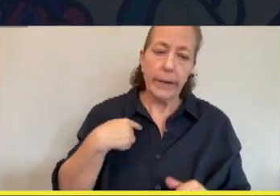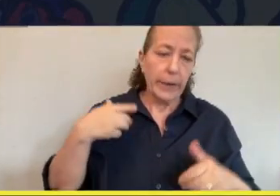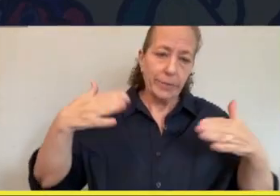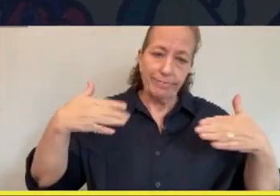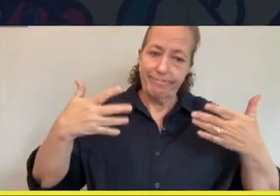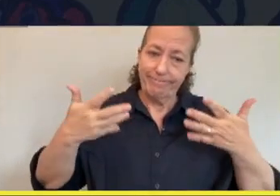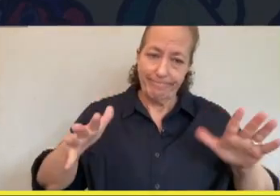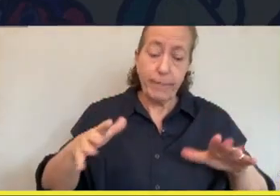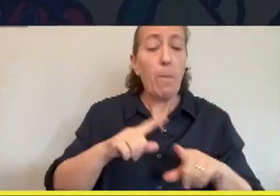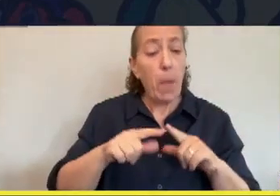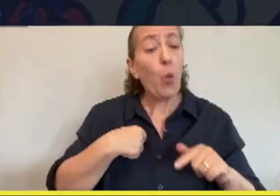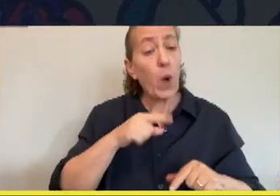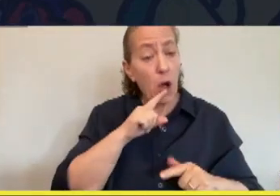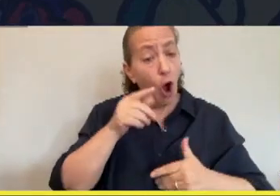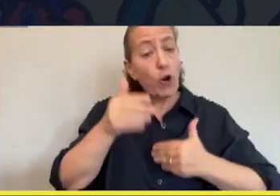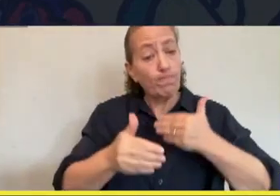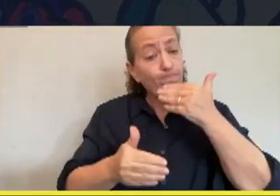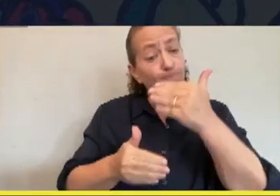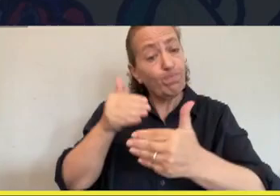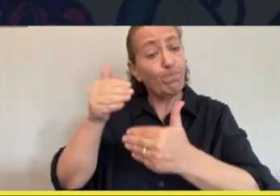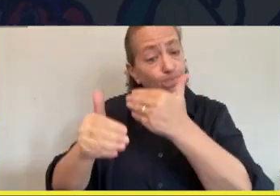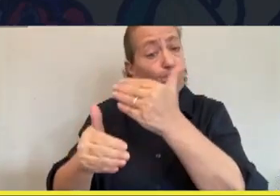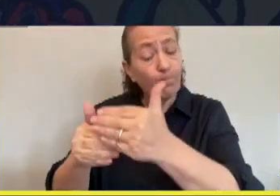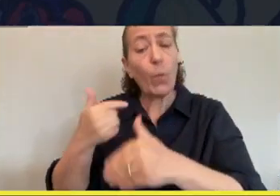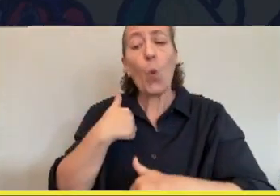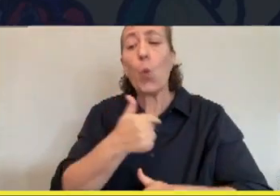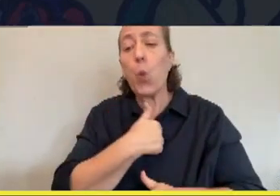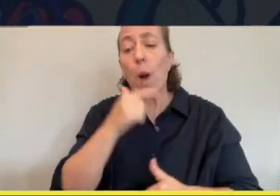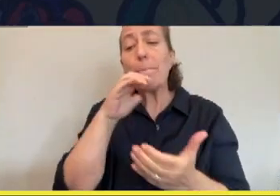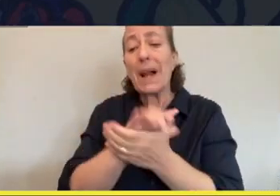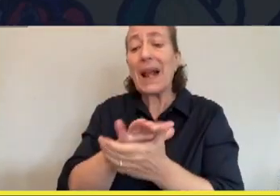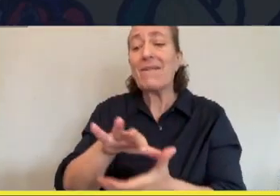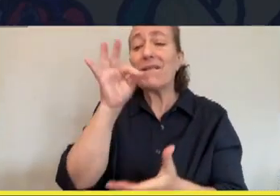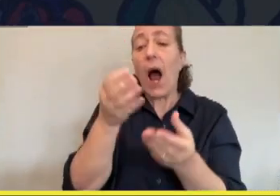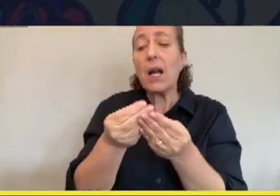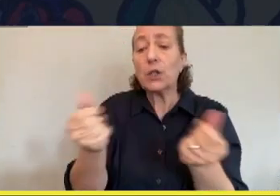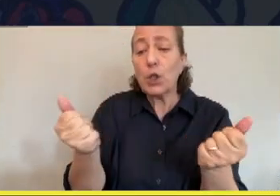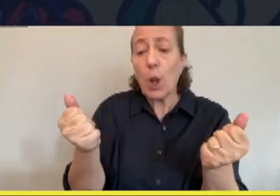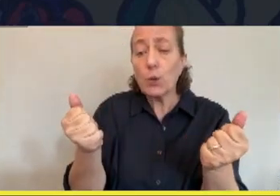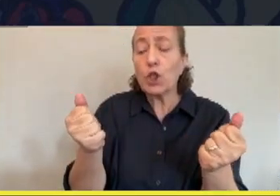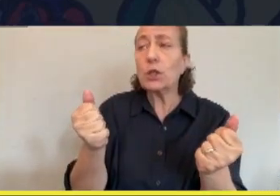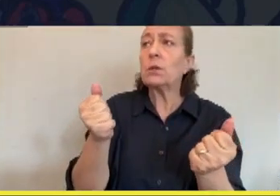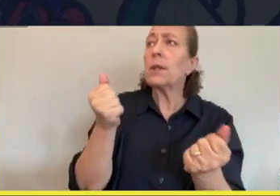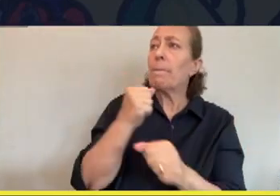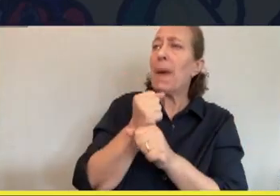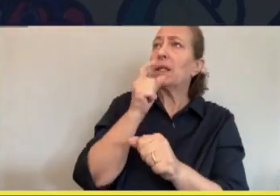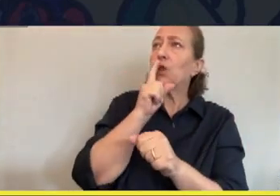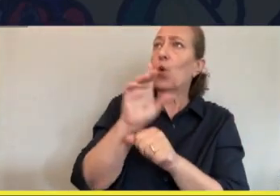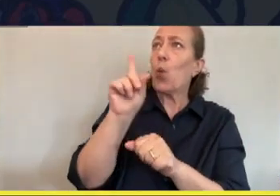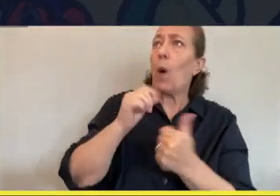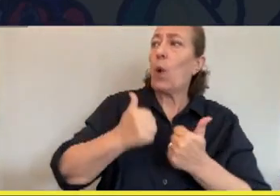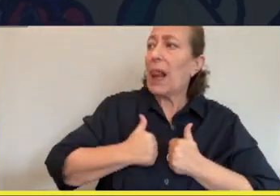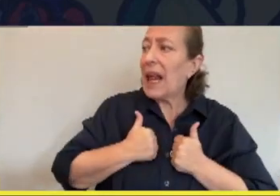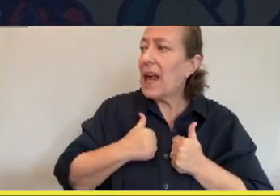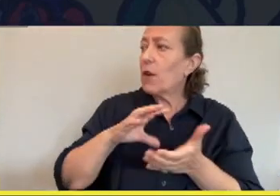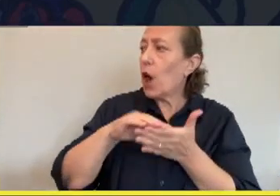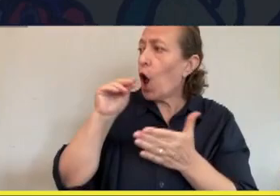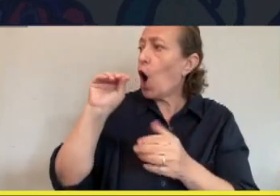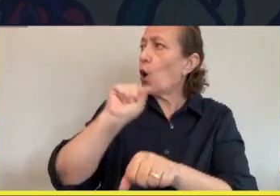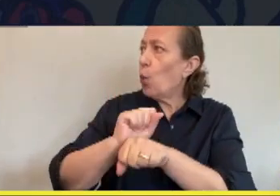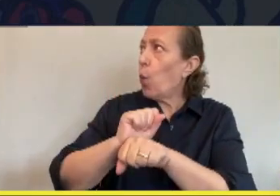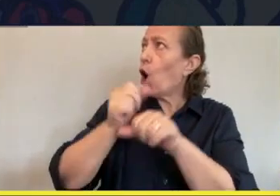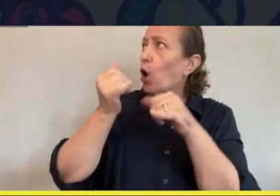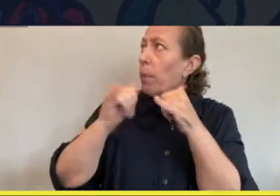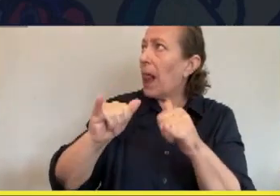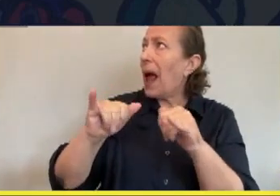progress. We believe that finding solutions begins with ensuring the places where we live, learn, work, and play do a better job of